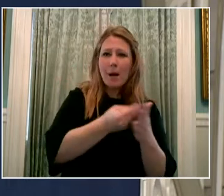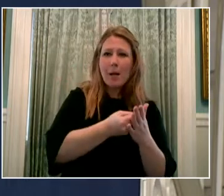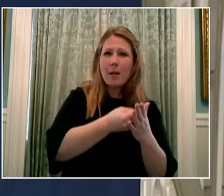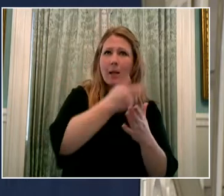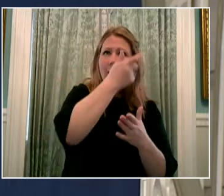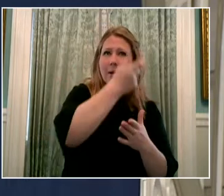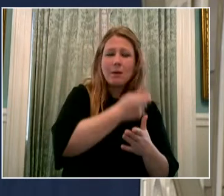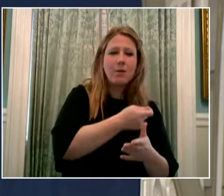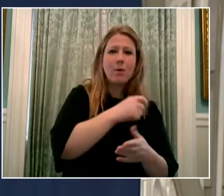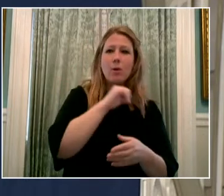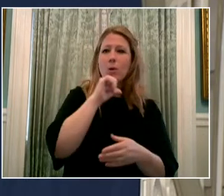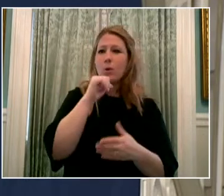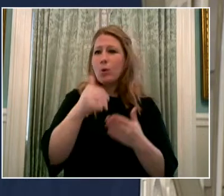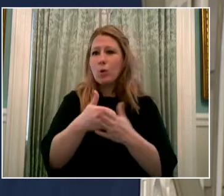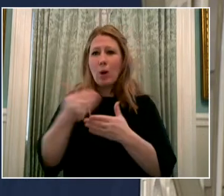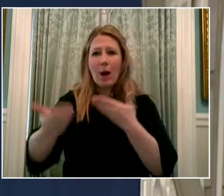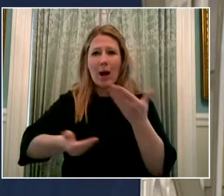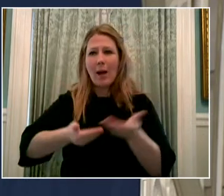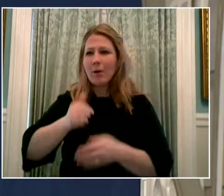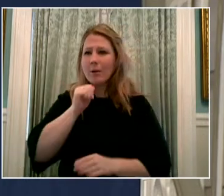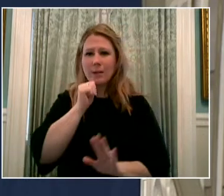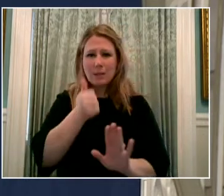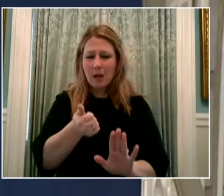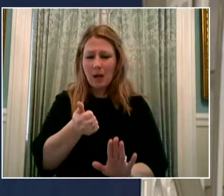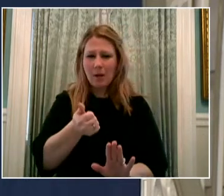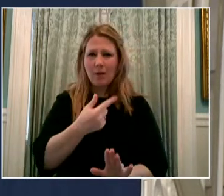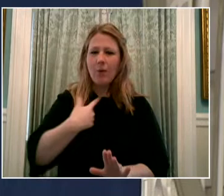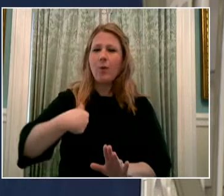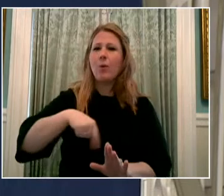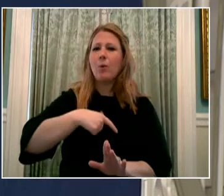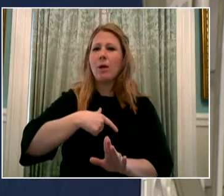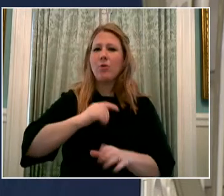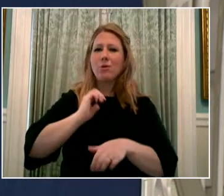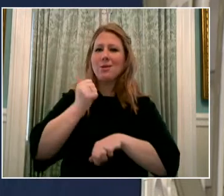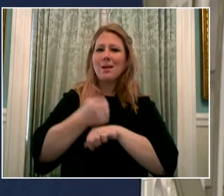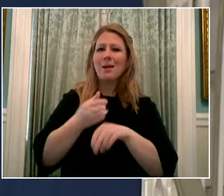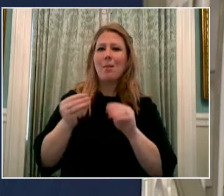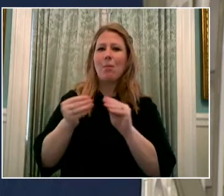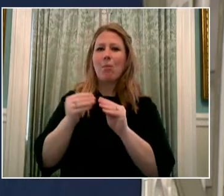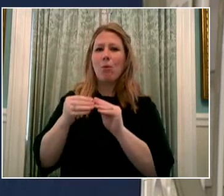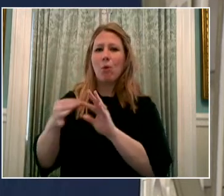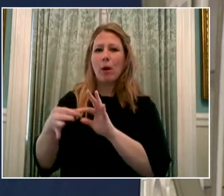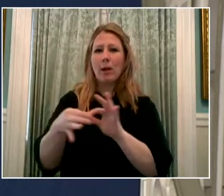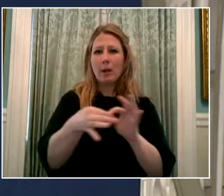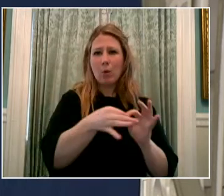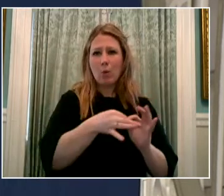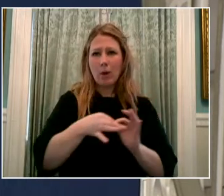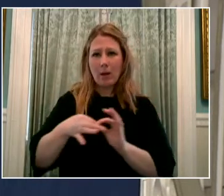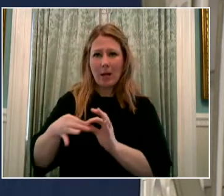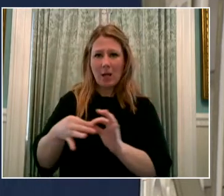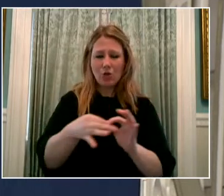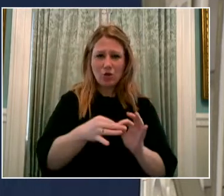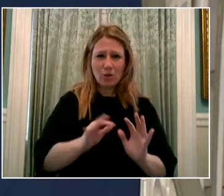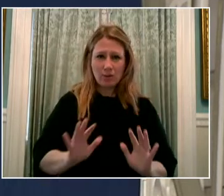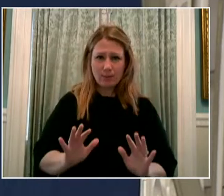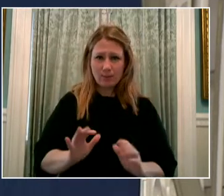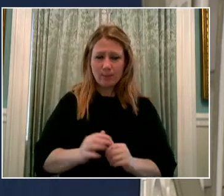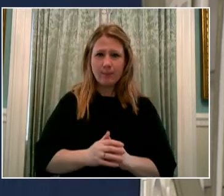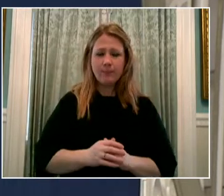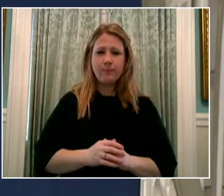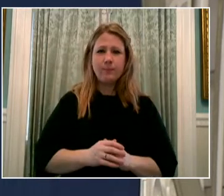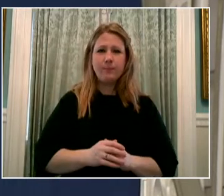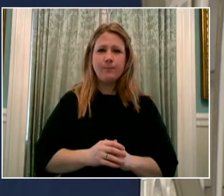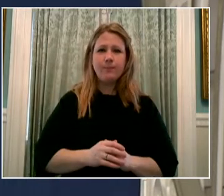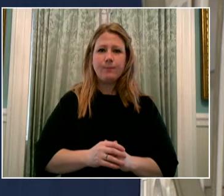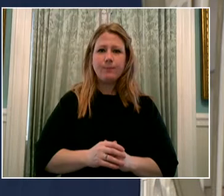coordinating everything that we're doing. And Deputy Mayor Williams Isams wants the best person for the job, but we're still coordinating the efforts.